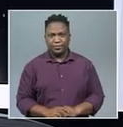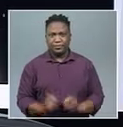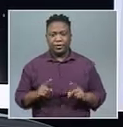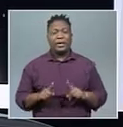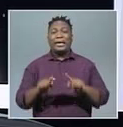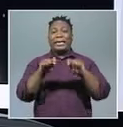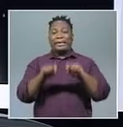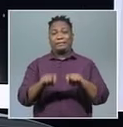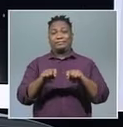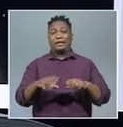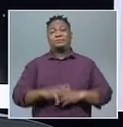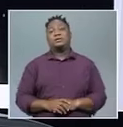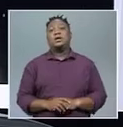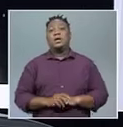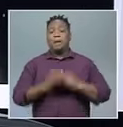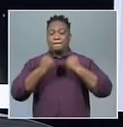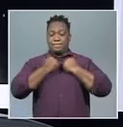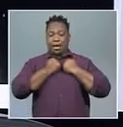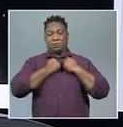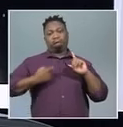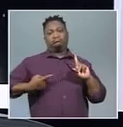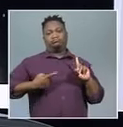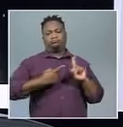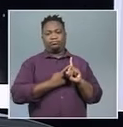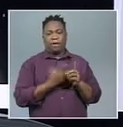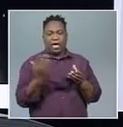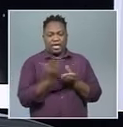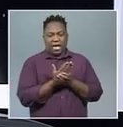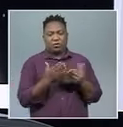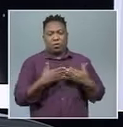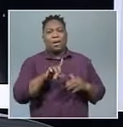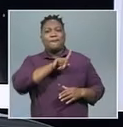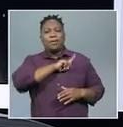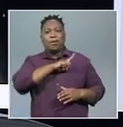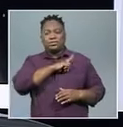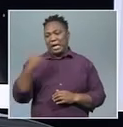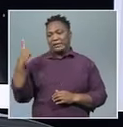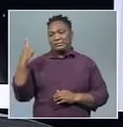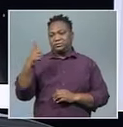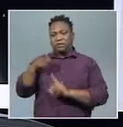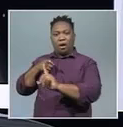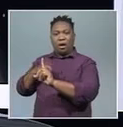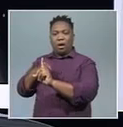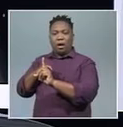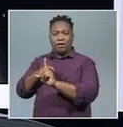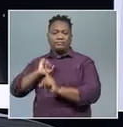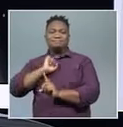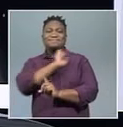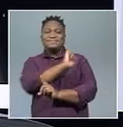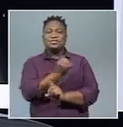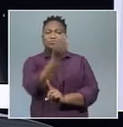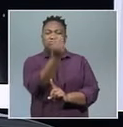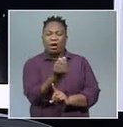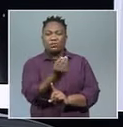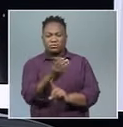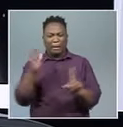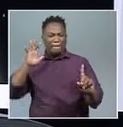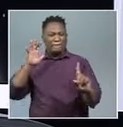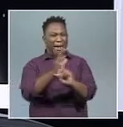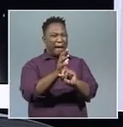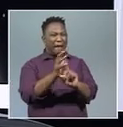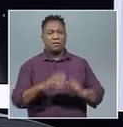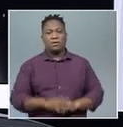Well, a Cape Town parent has laid an assault charge against a teacher who slapped her daughter in class. A video showing the altercation